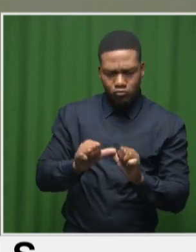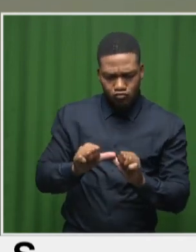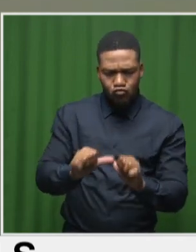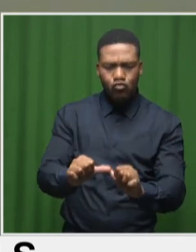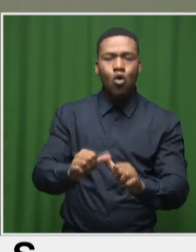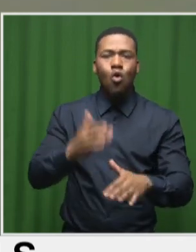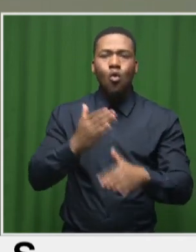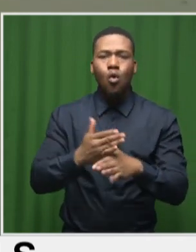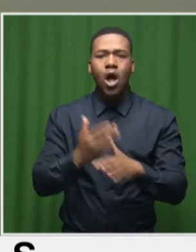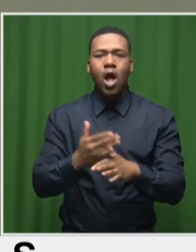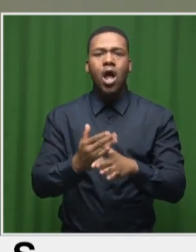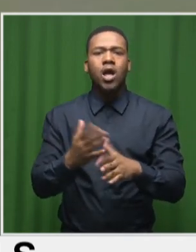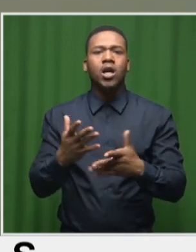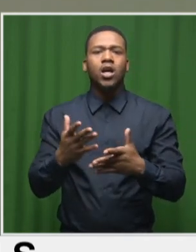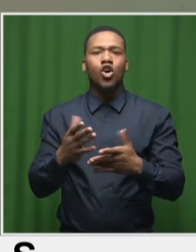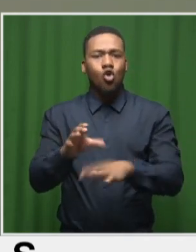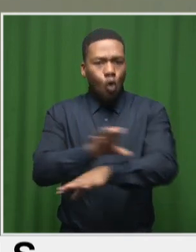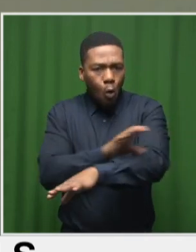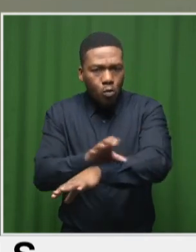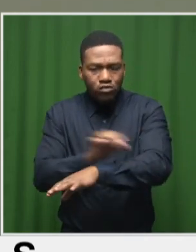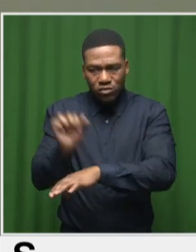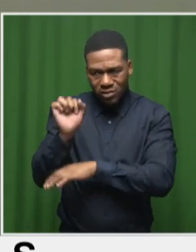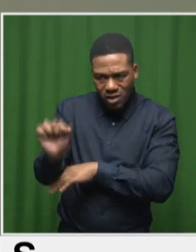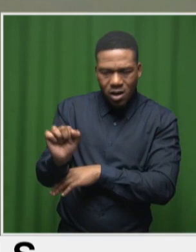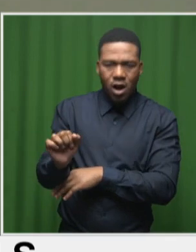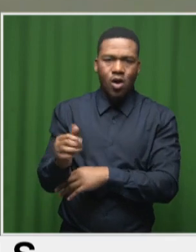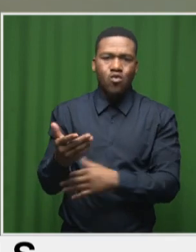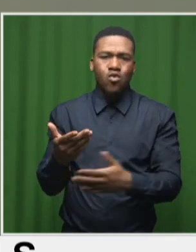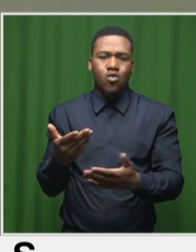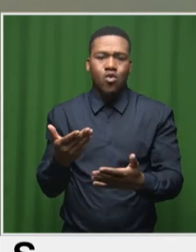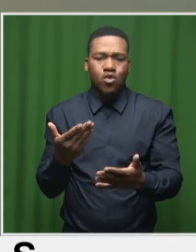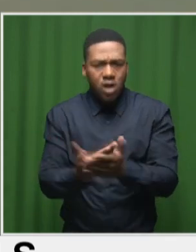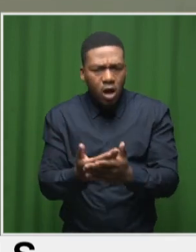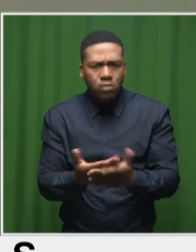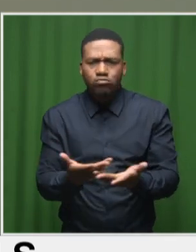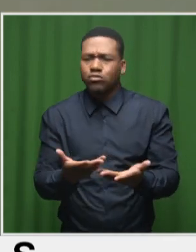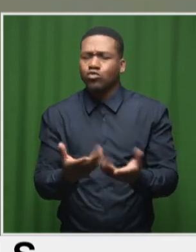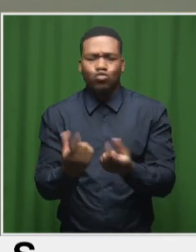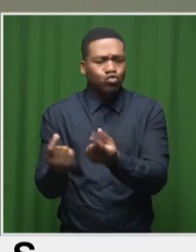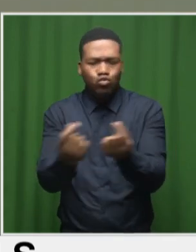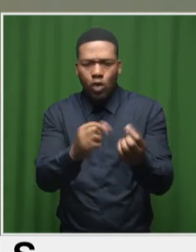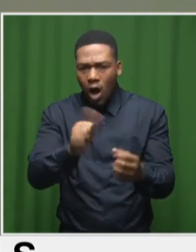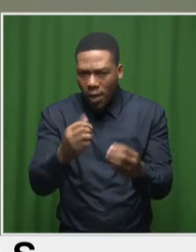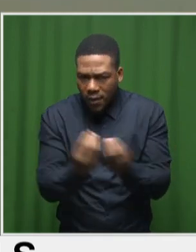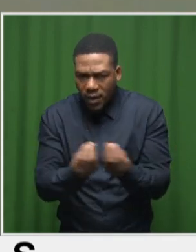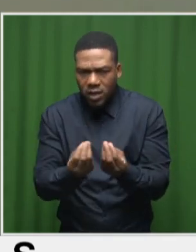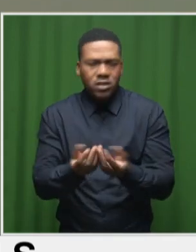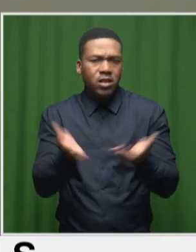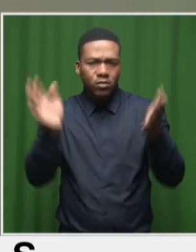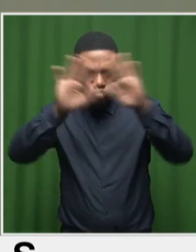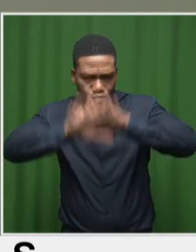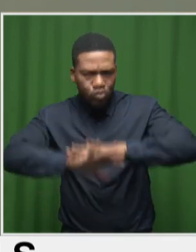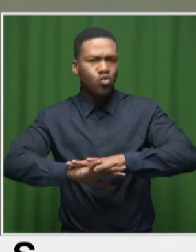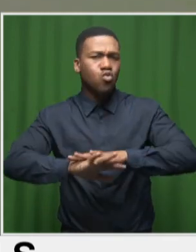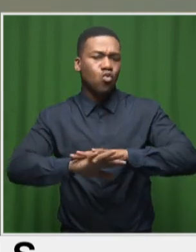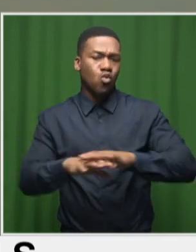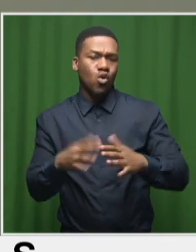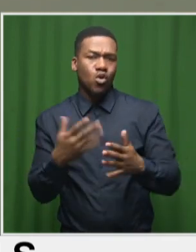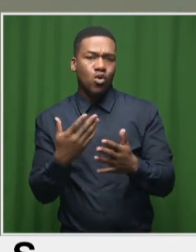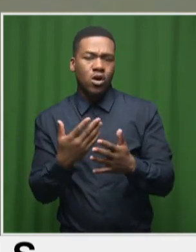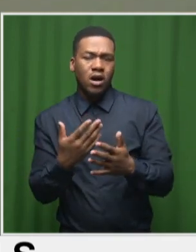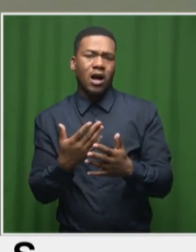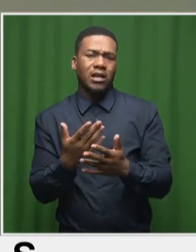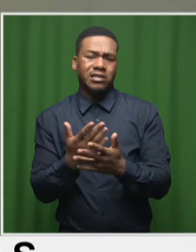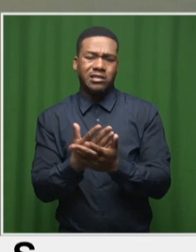can still, run some of the few items. If it's at night, customers, obviously, we've had customers